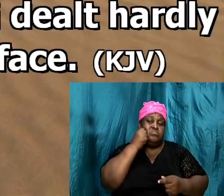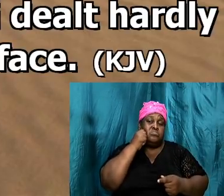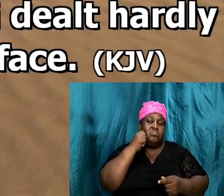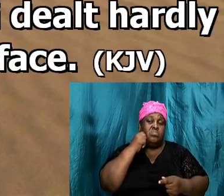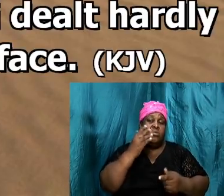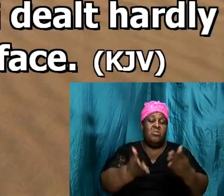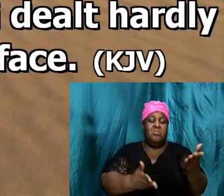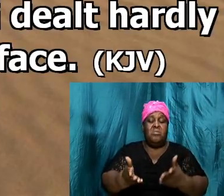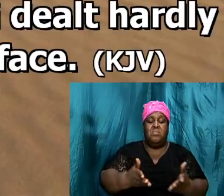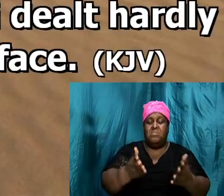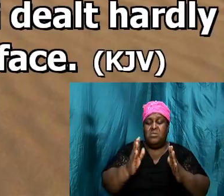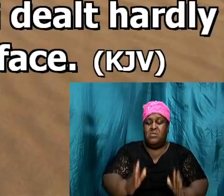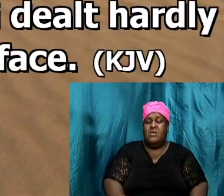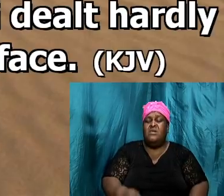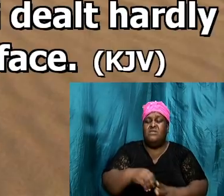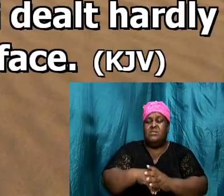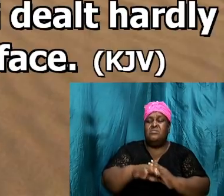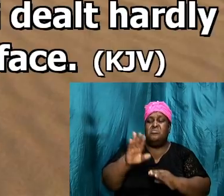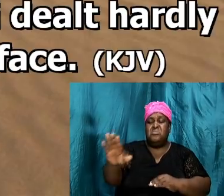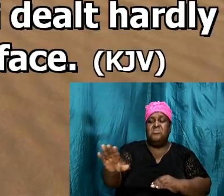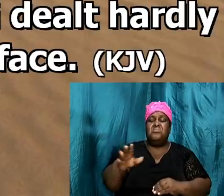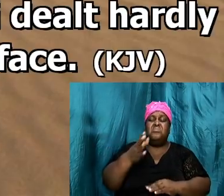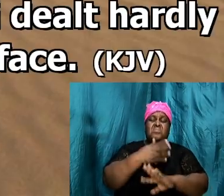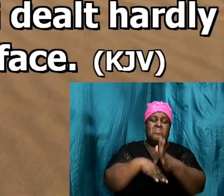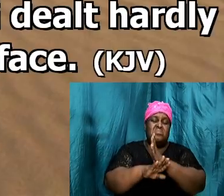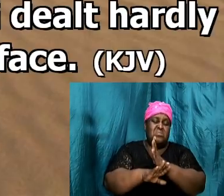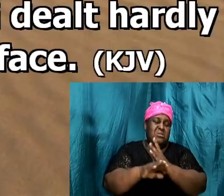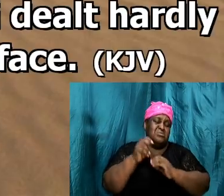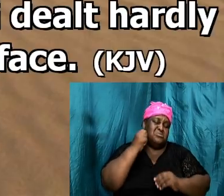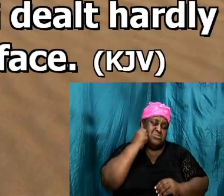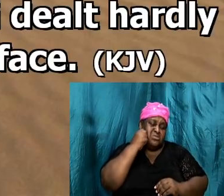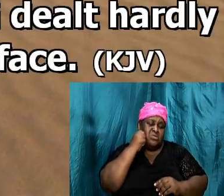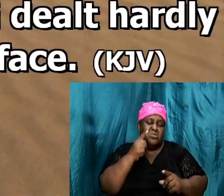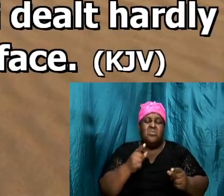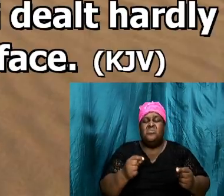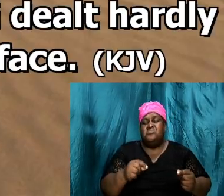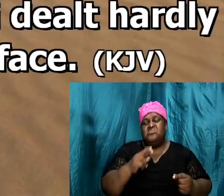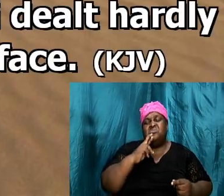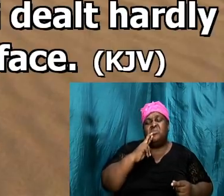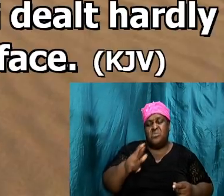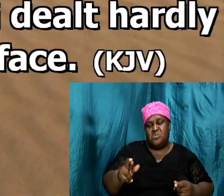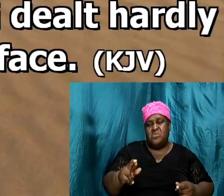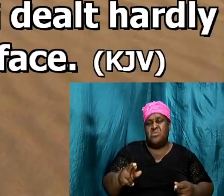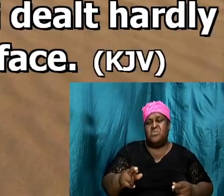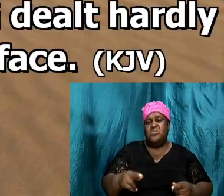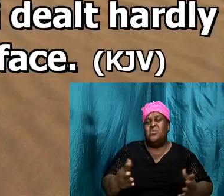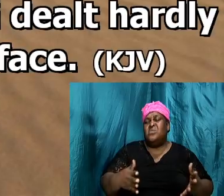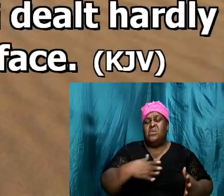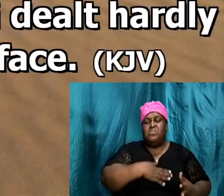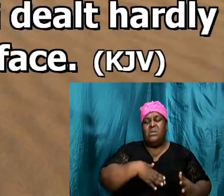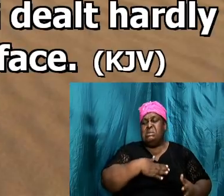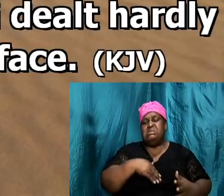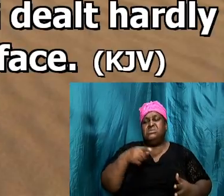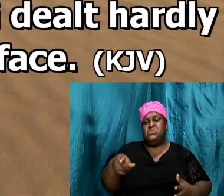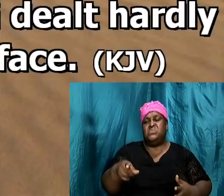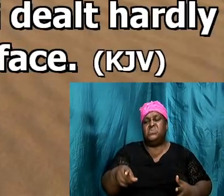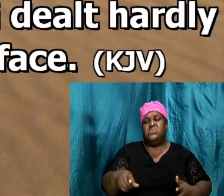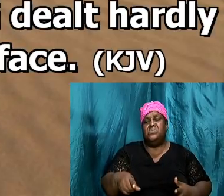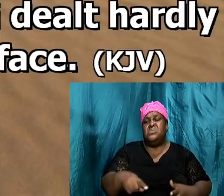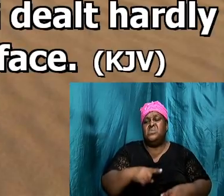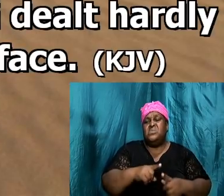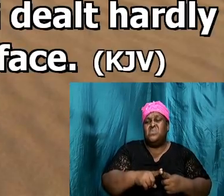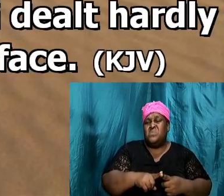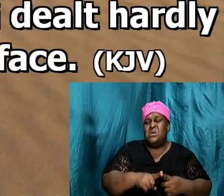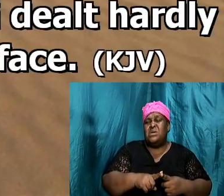in thine hand. Do to her as it pleaseth thee. And when Sarai dealt hardly with her,